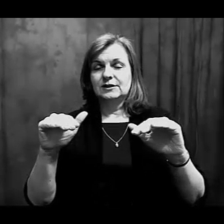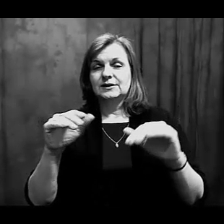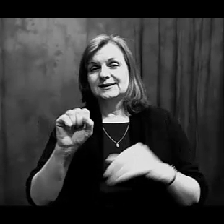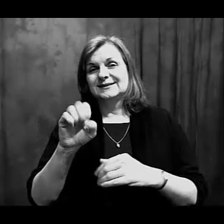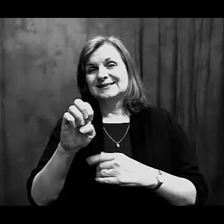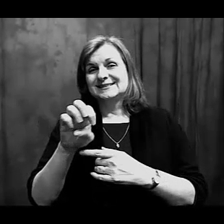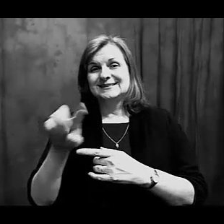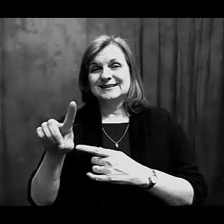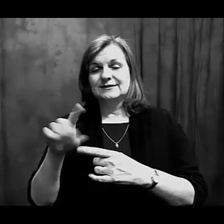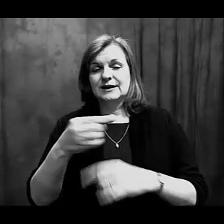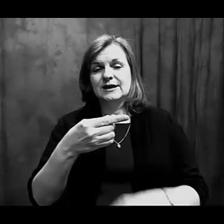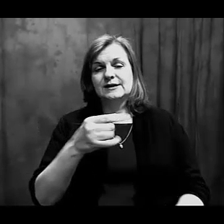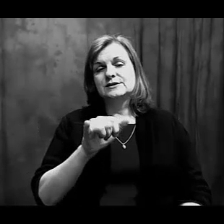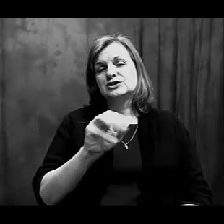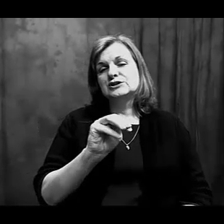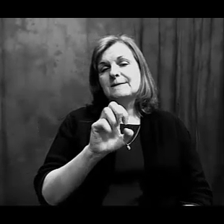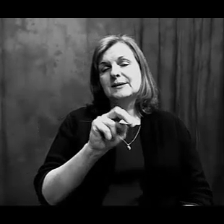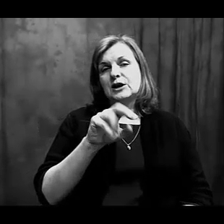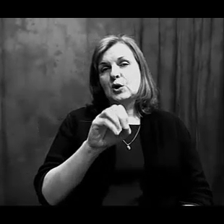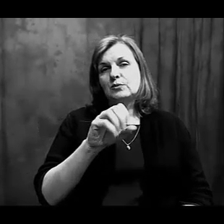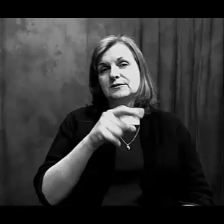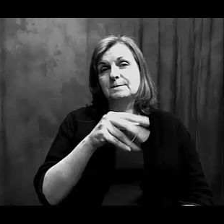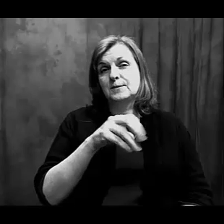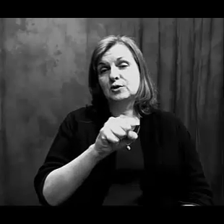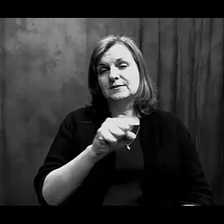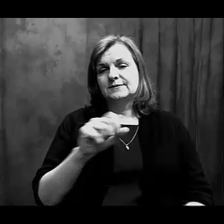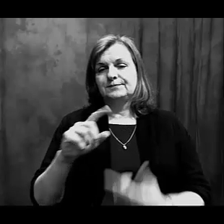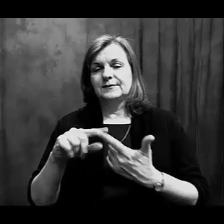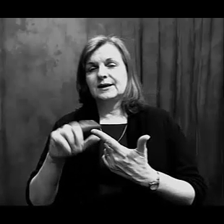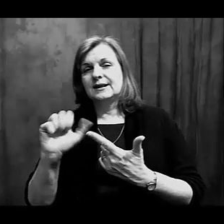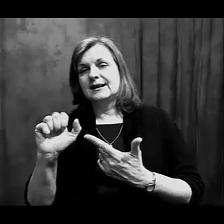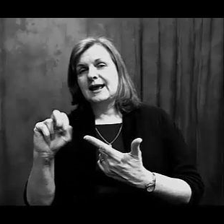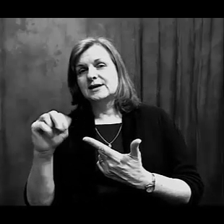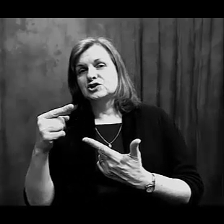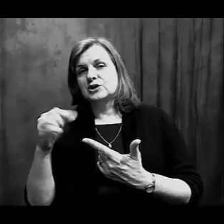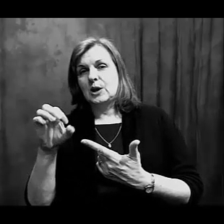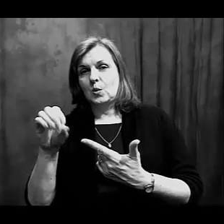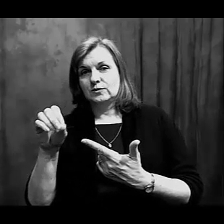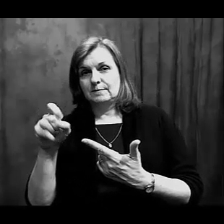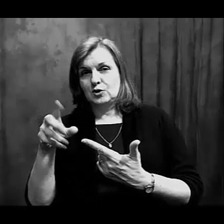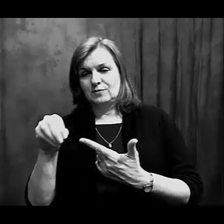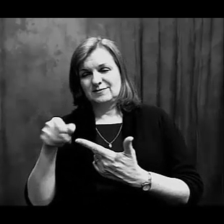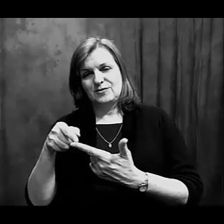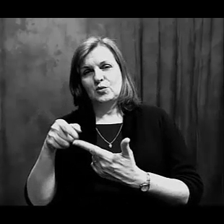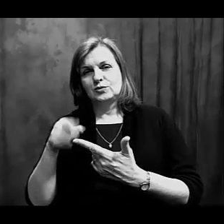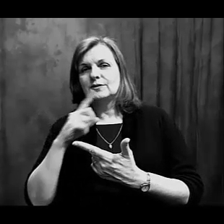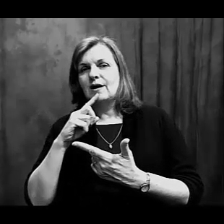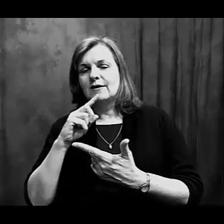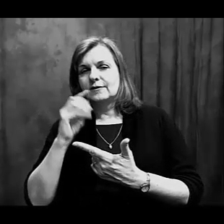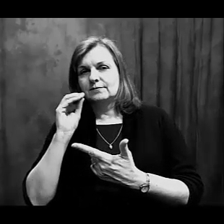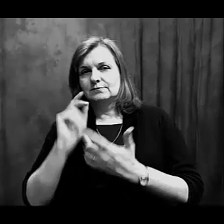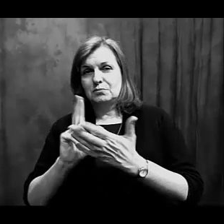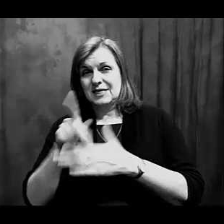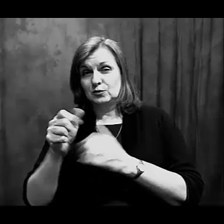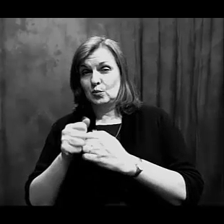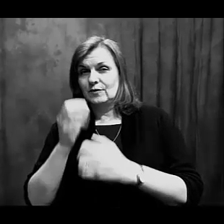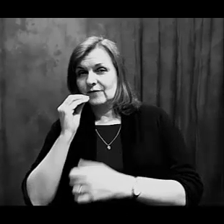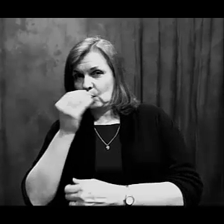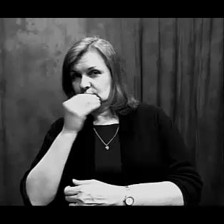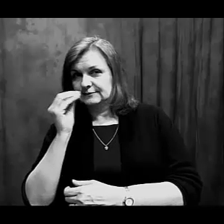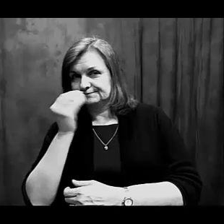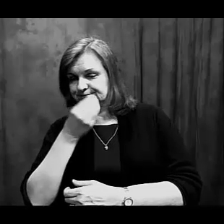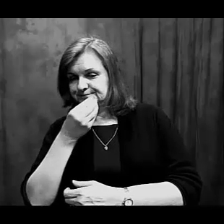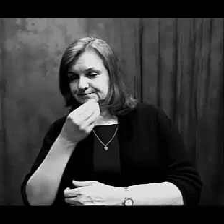seed is our next step. So we end up at gymnosperms and angiosperms that you know, angiosperms being flowering